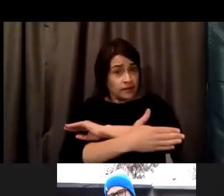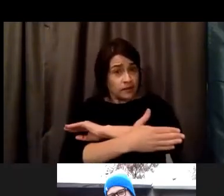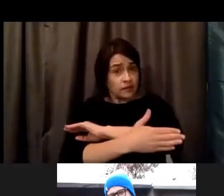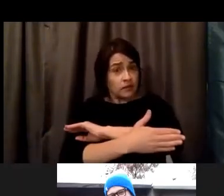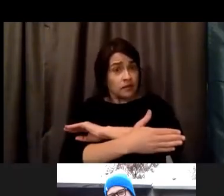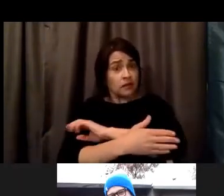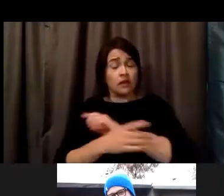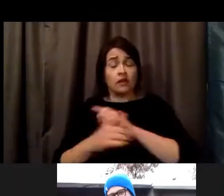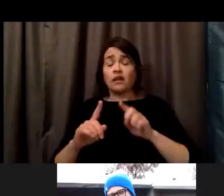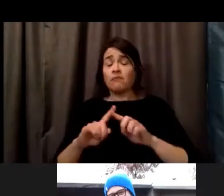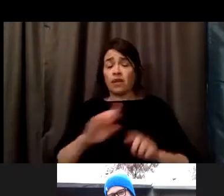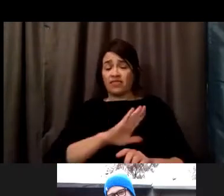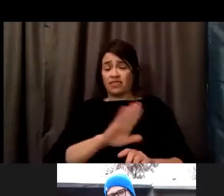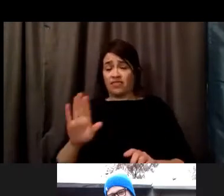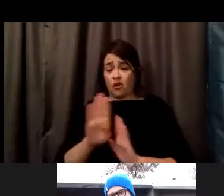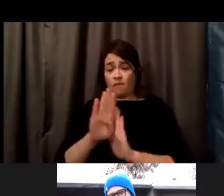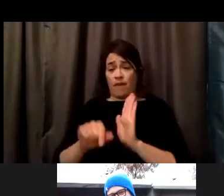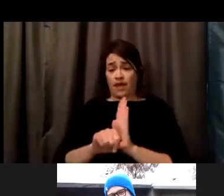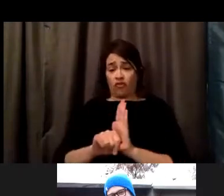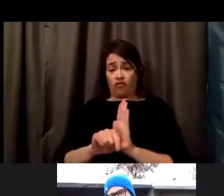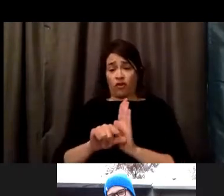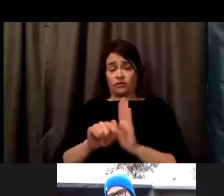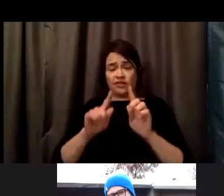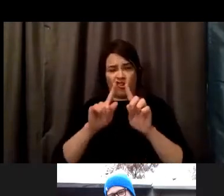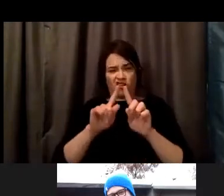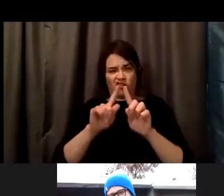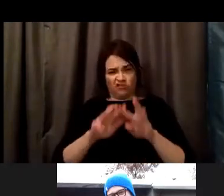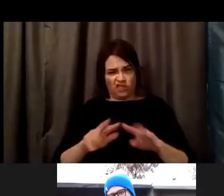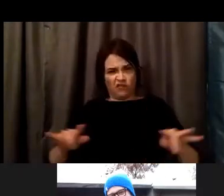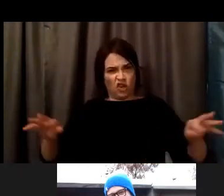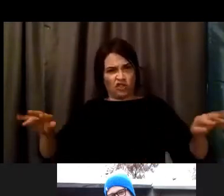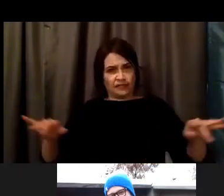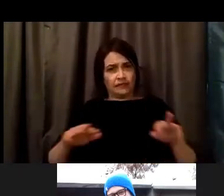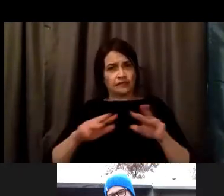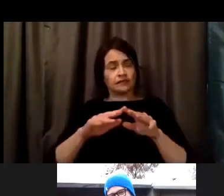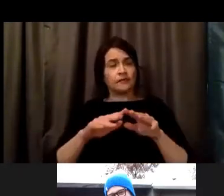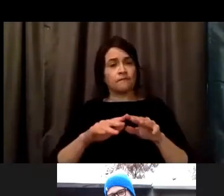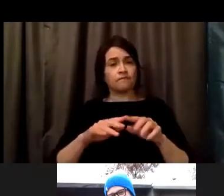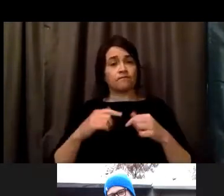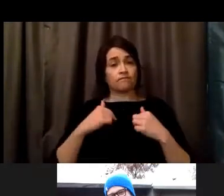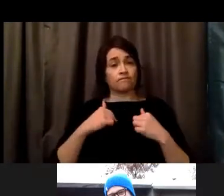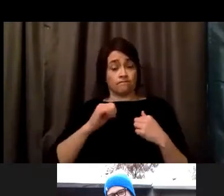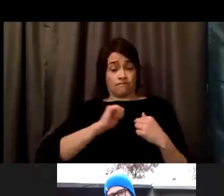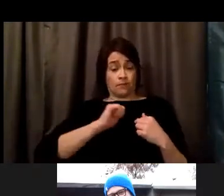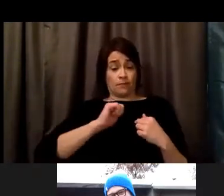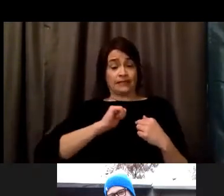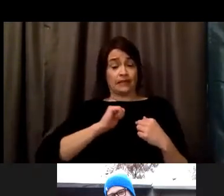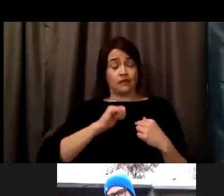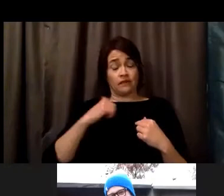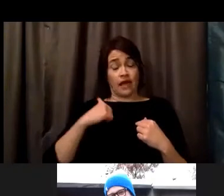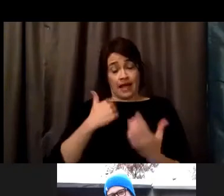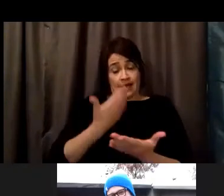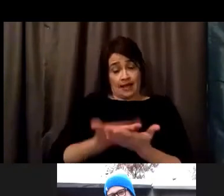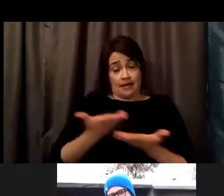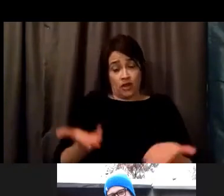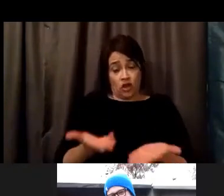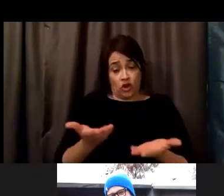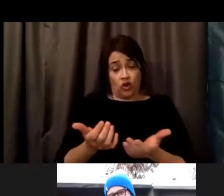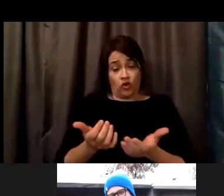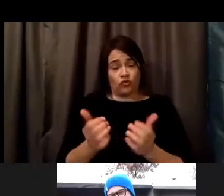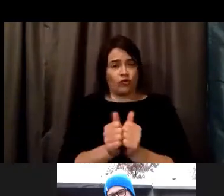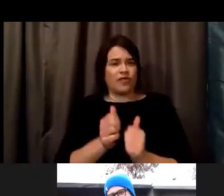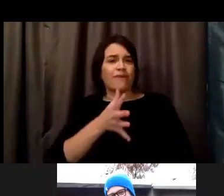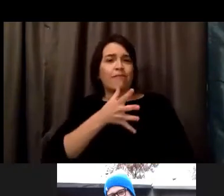diverse backgrounds. And myself, I came here. My mother and I immigrated here in